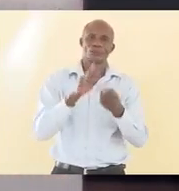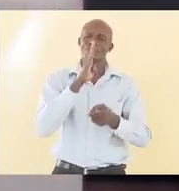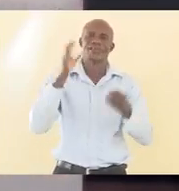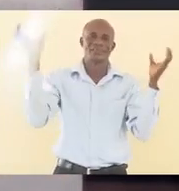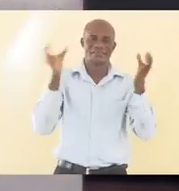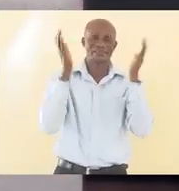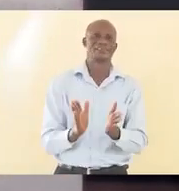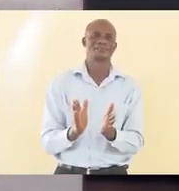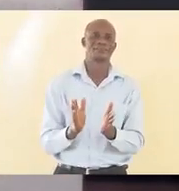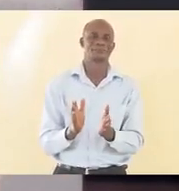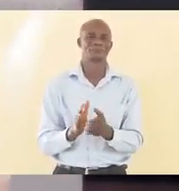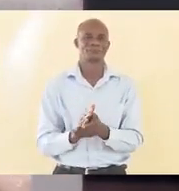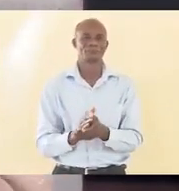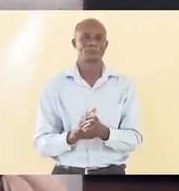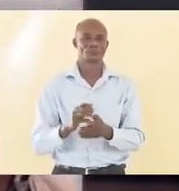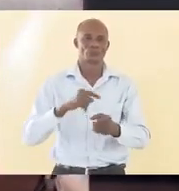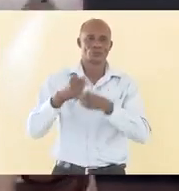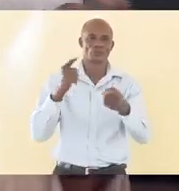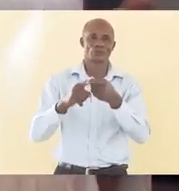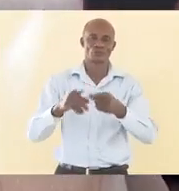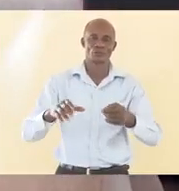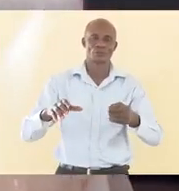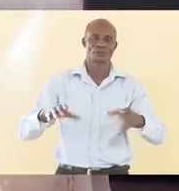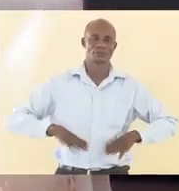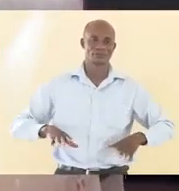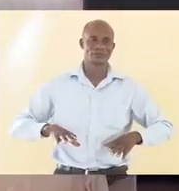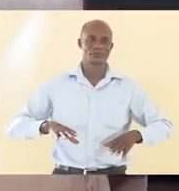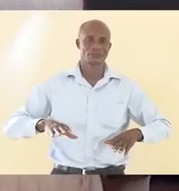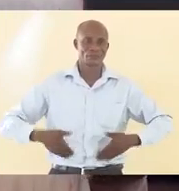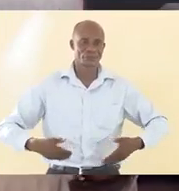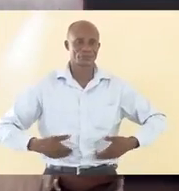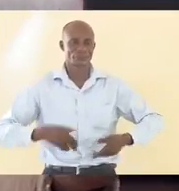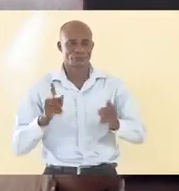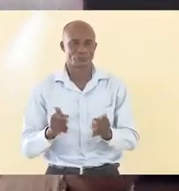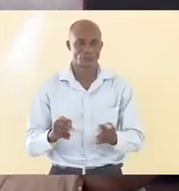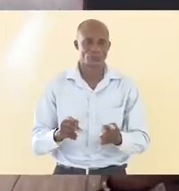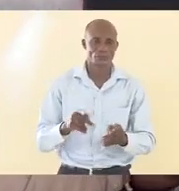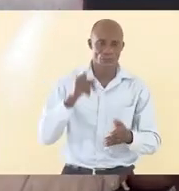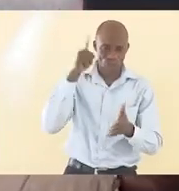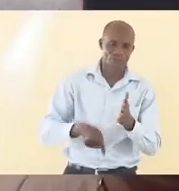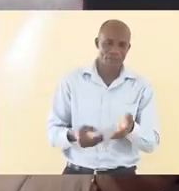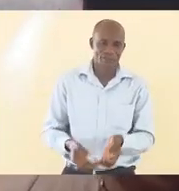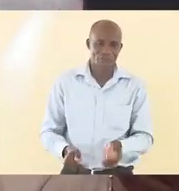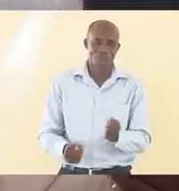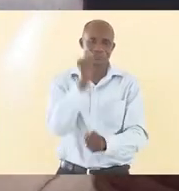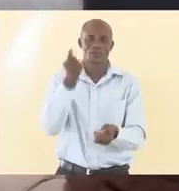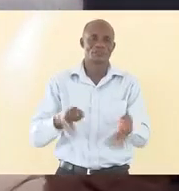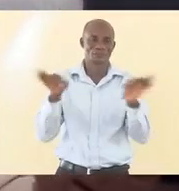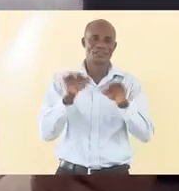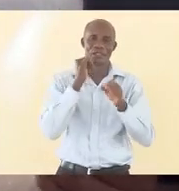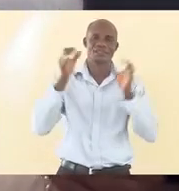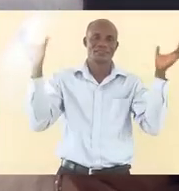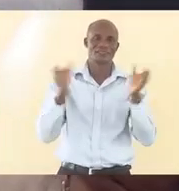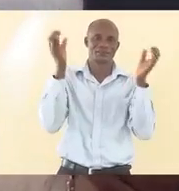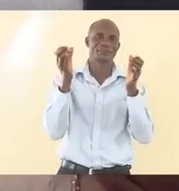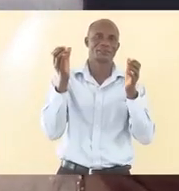a celebrity. Yes. If you go to young people, teenagers and young adults, what is most important is celebrity